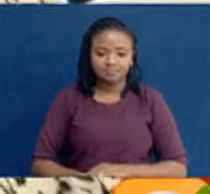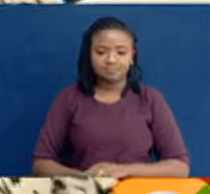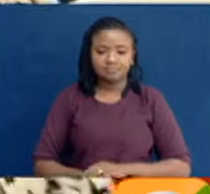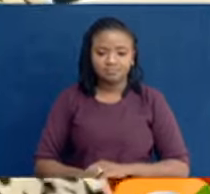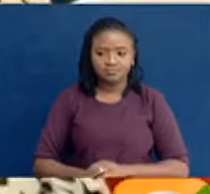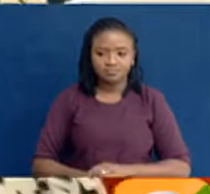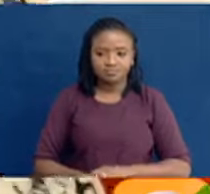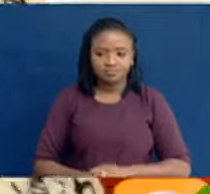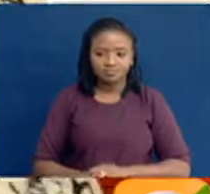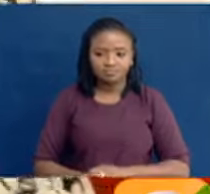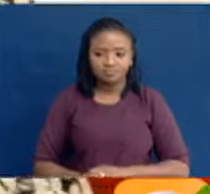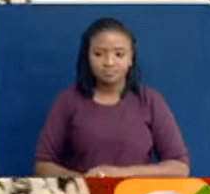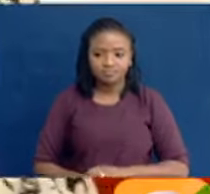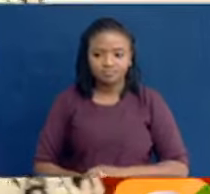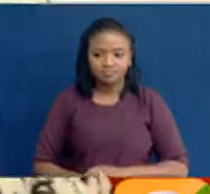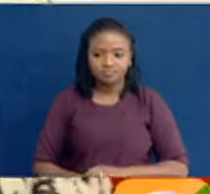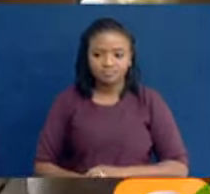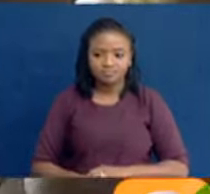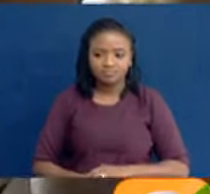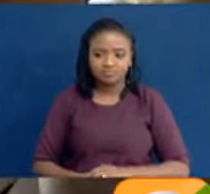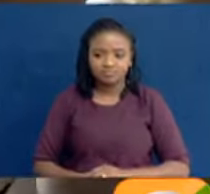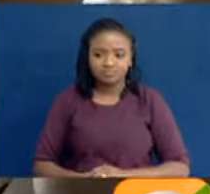more?